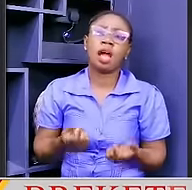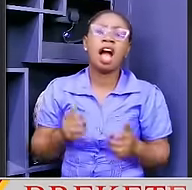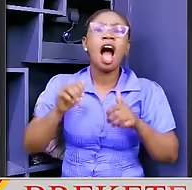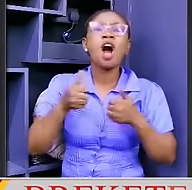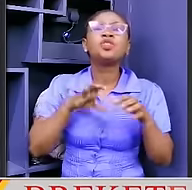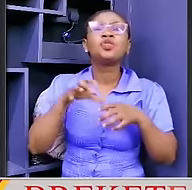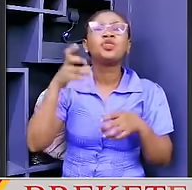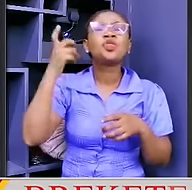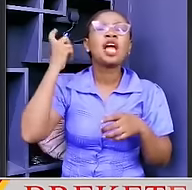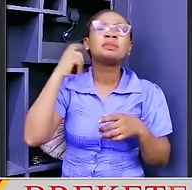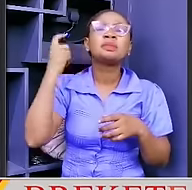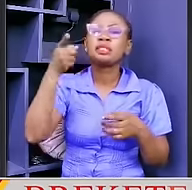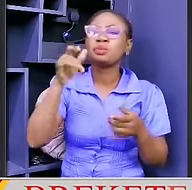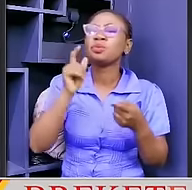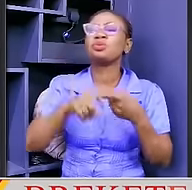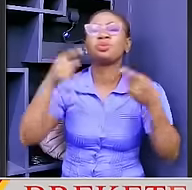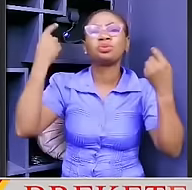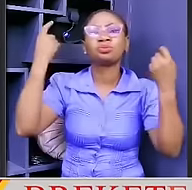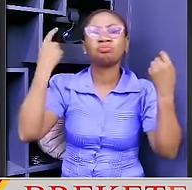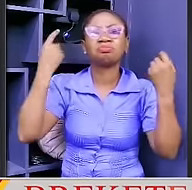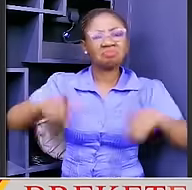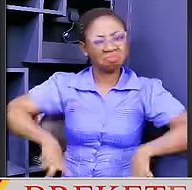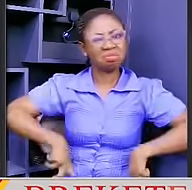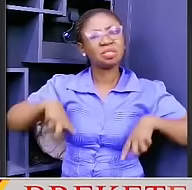How do you expect him to survive?